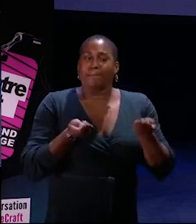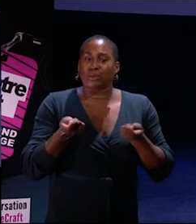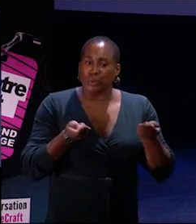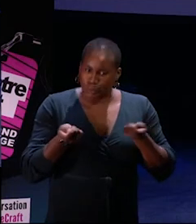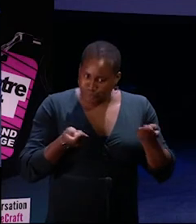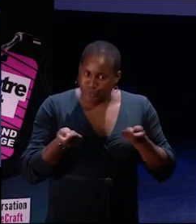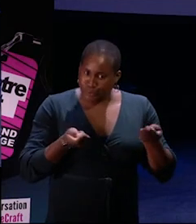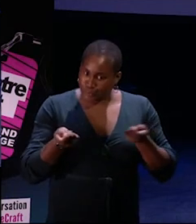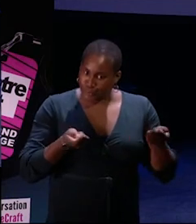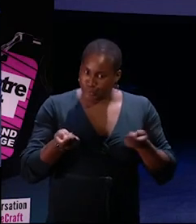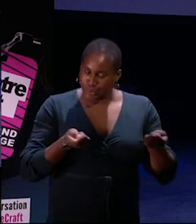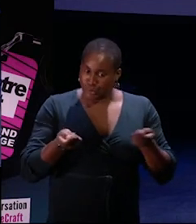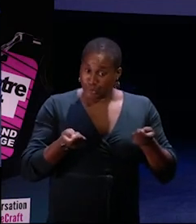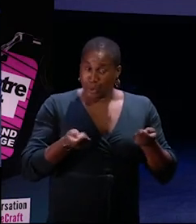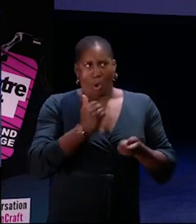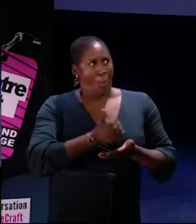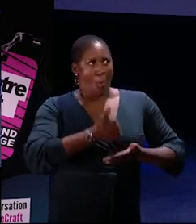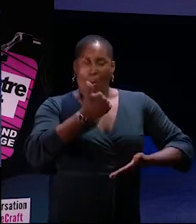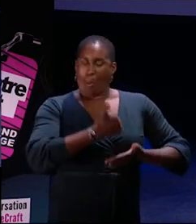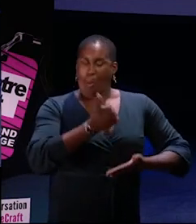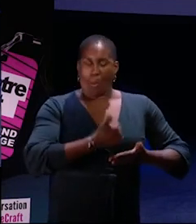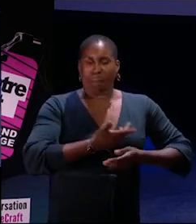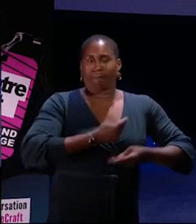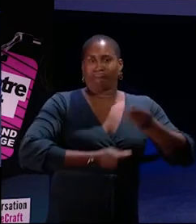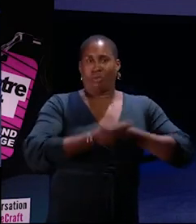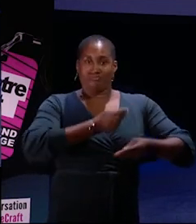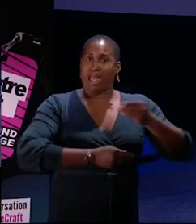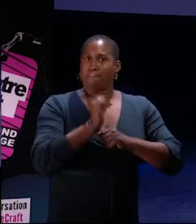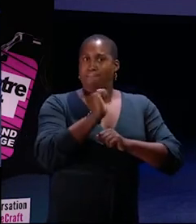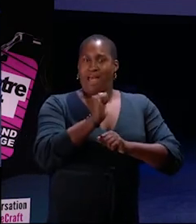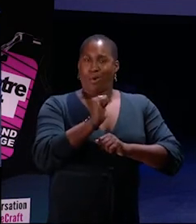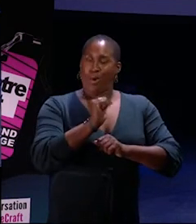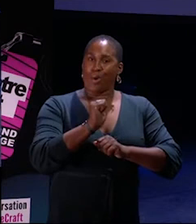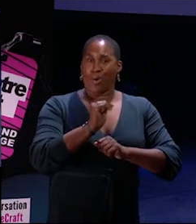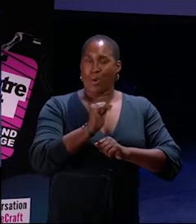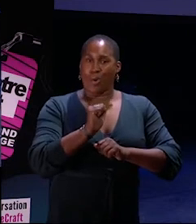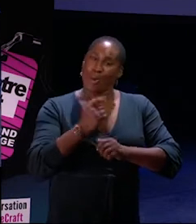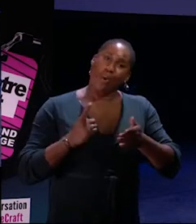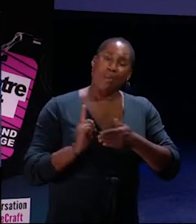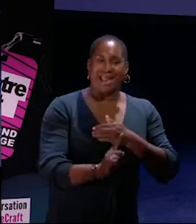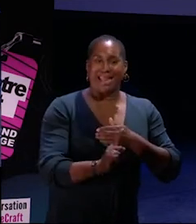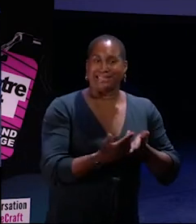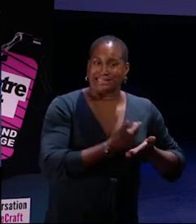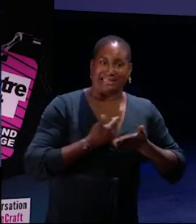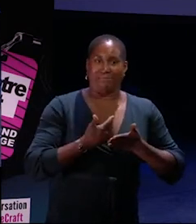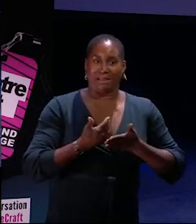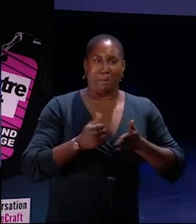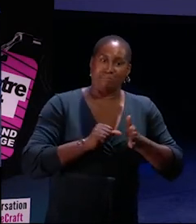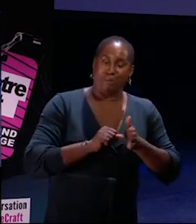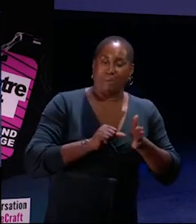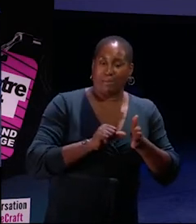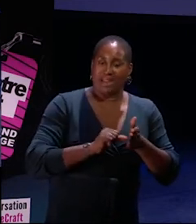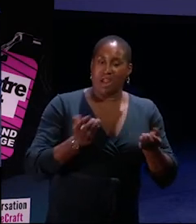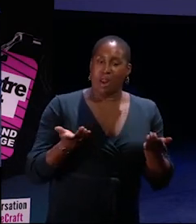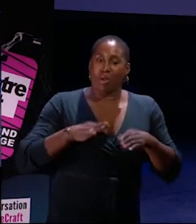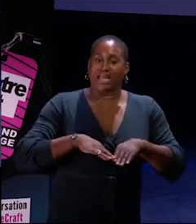she saved from disaster during lockdown and has got a very successful career. And we've got Paule Constable,